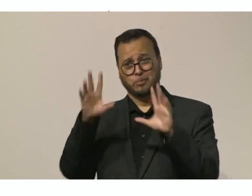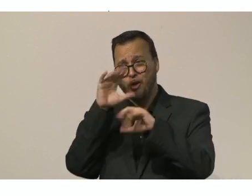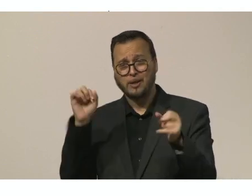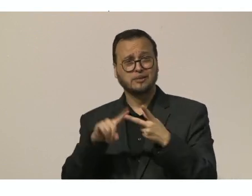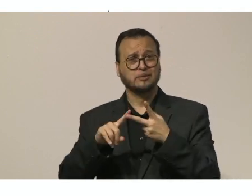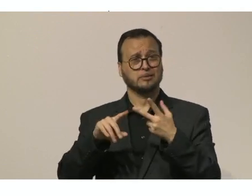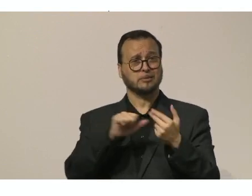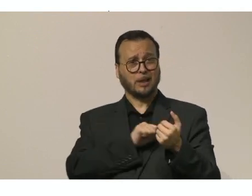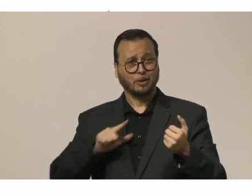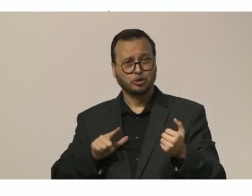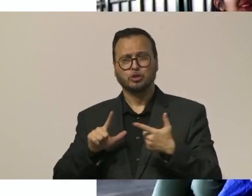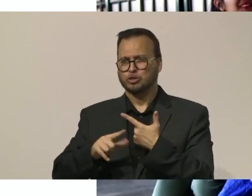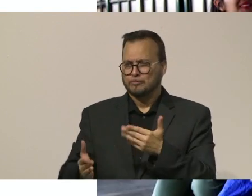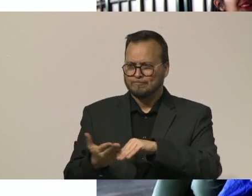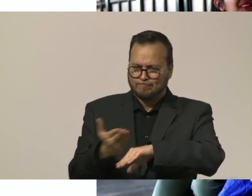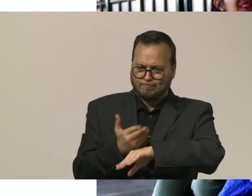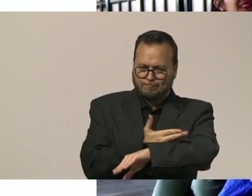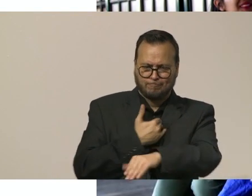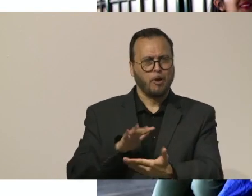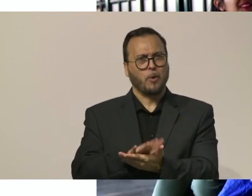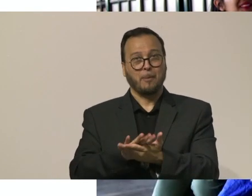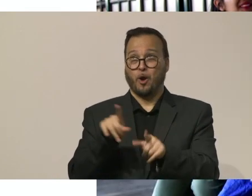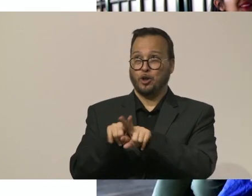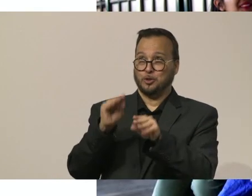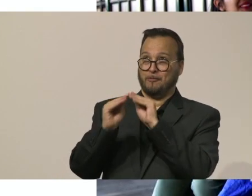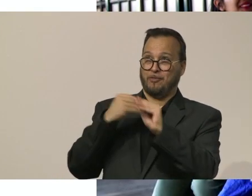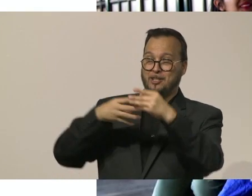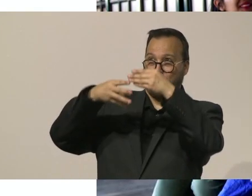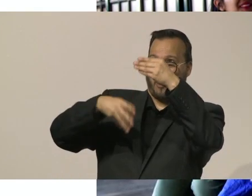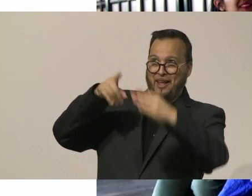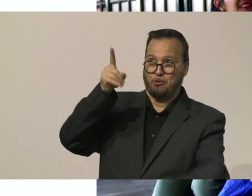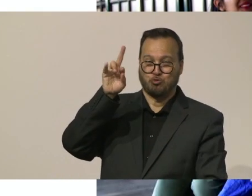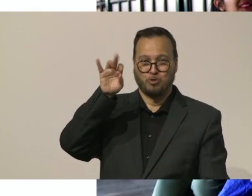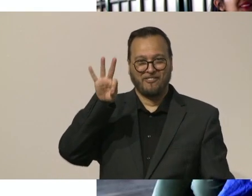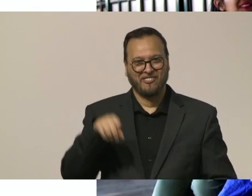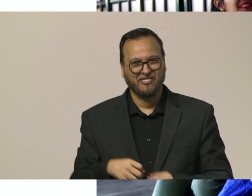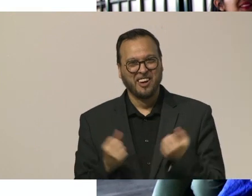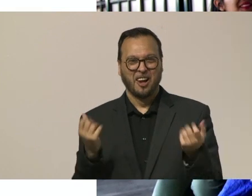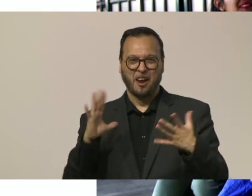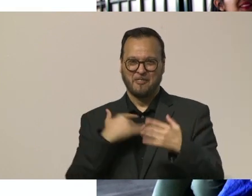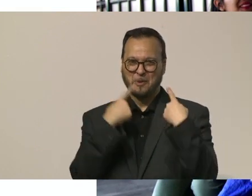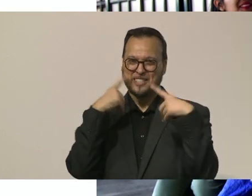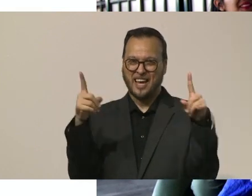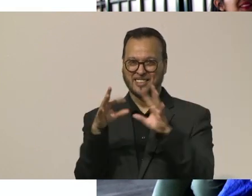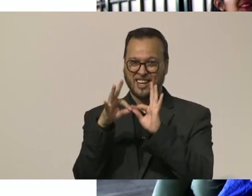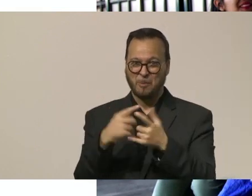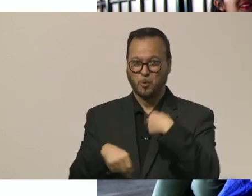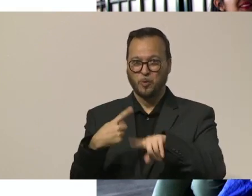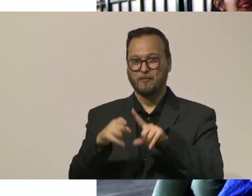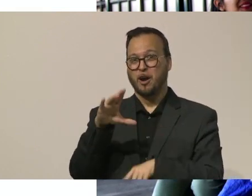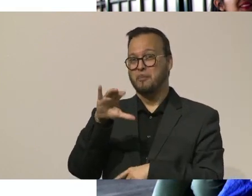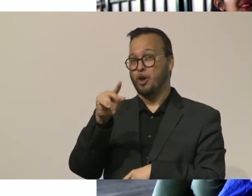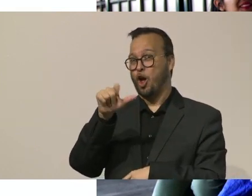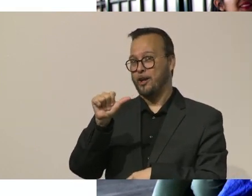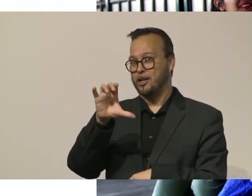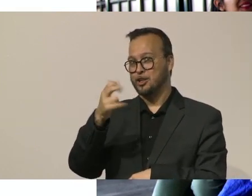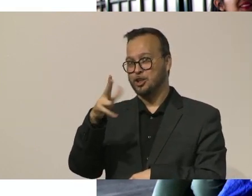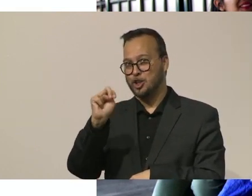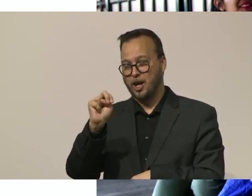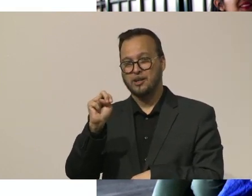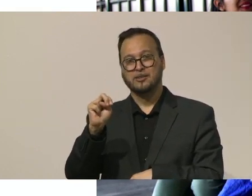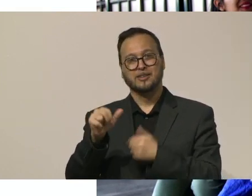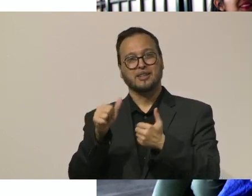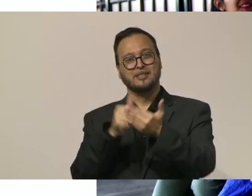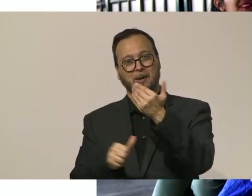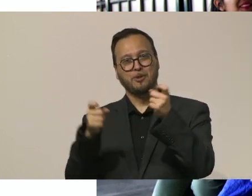campus facilities, and yeah, fix the leaky roof. Much of our success on that front is thanks to Claudia Chan, Deputy